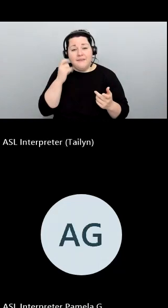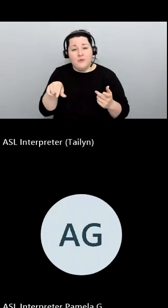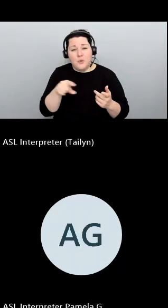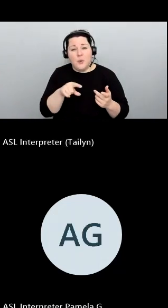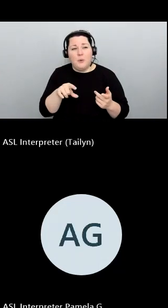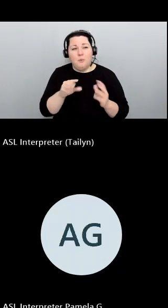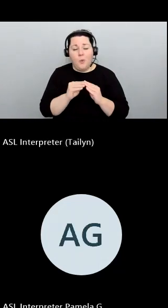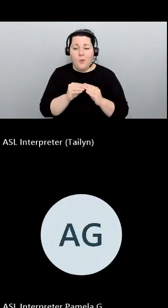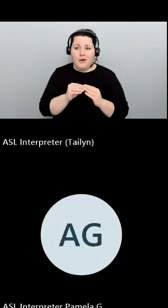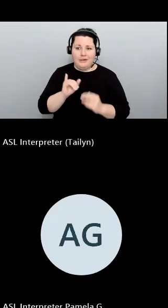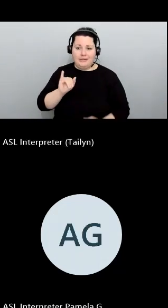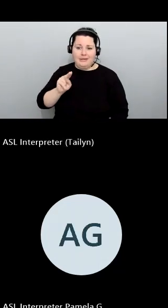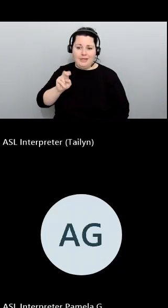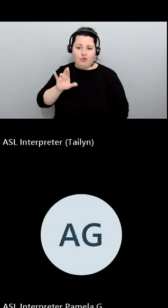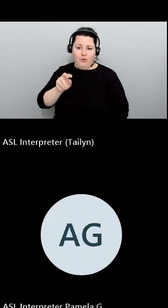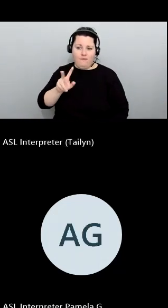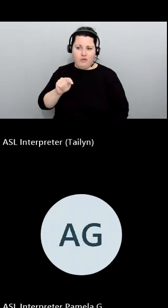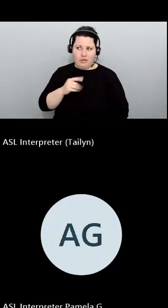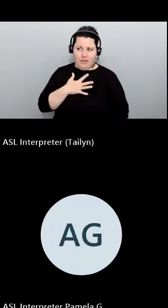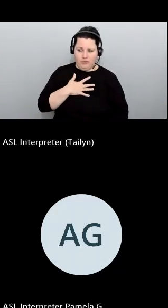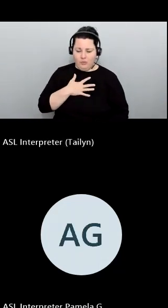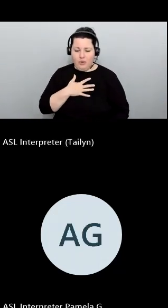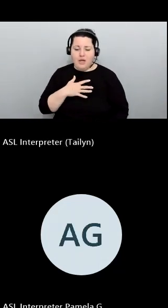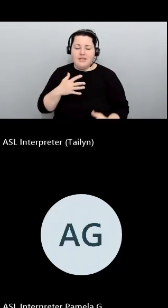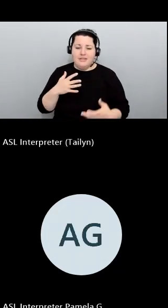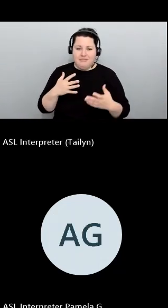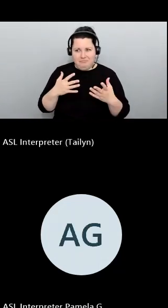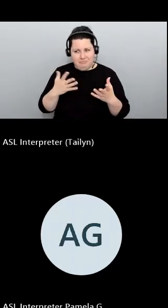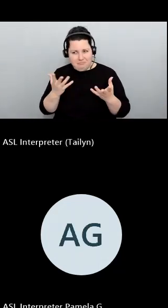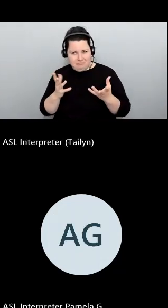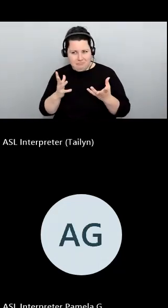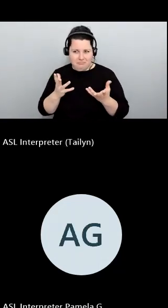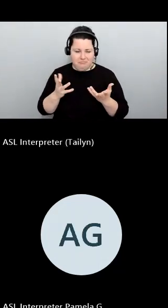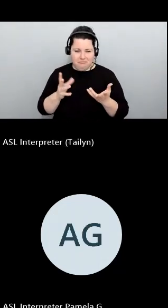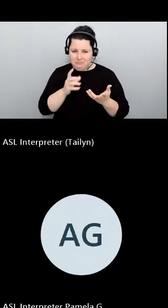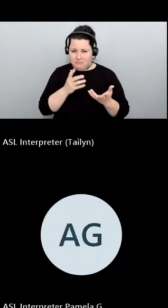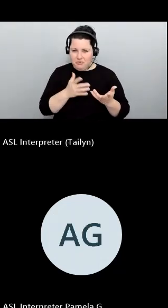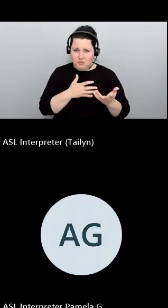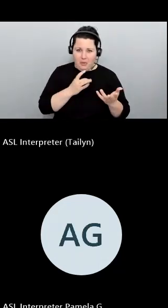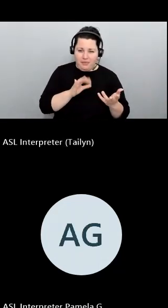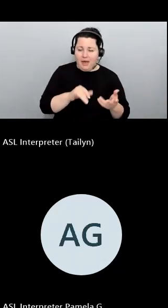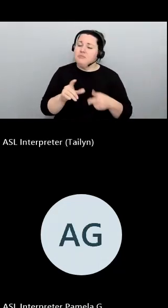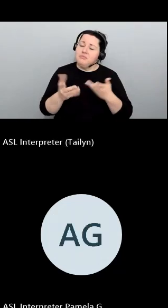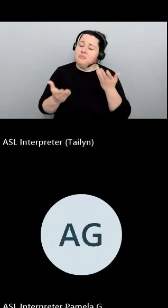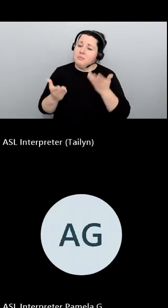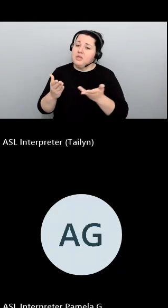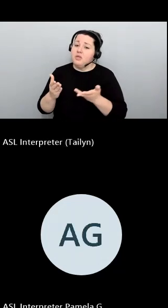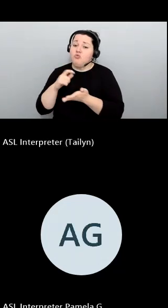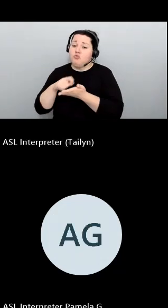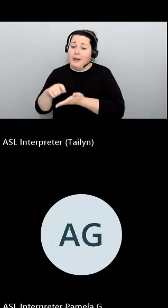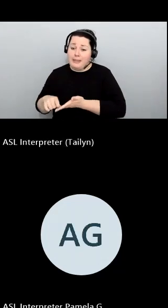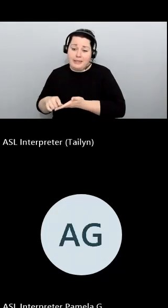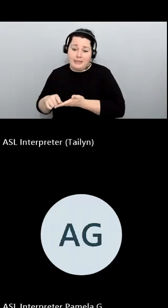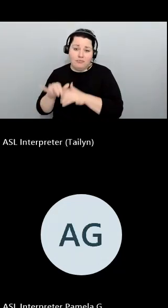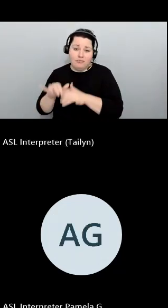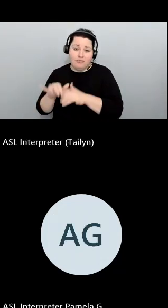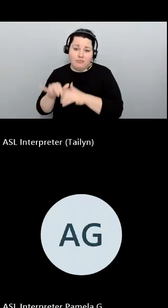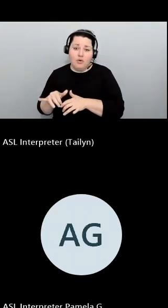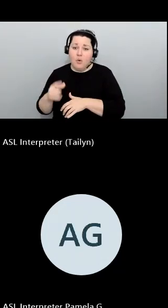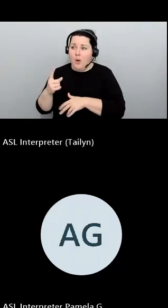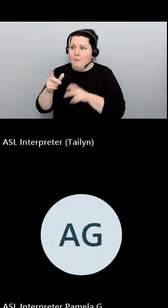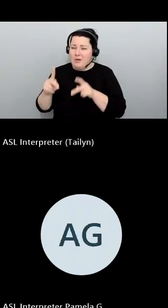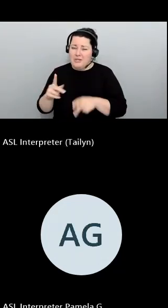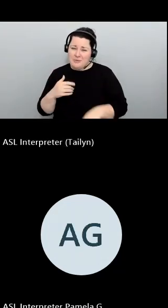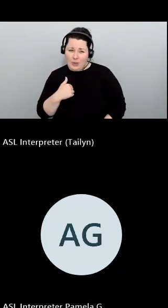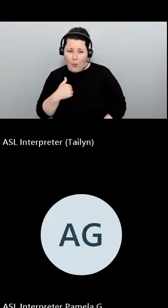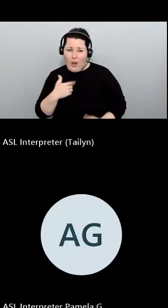of an introvert, there's ways for you to do like writing. I have someone who wanted to be on my welcome committee,